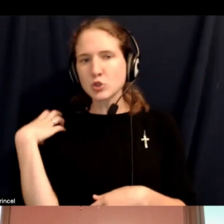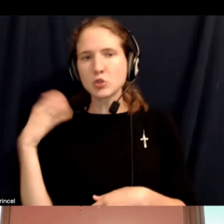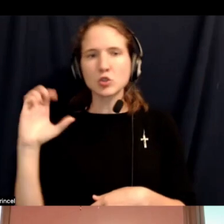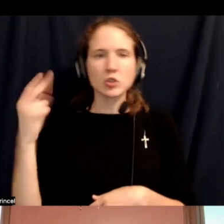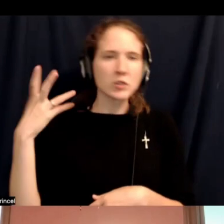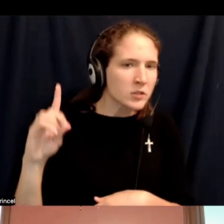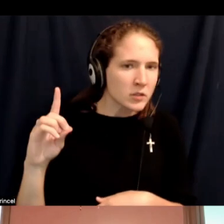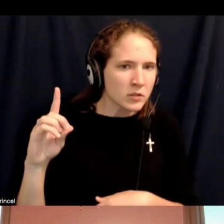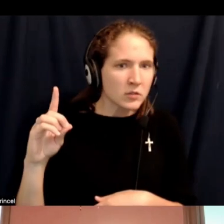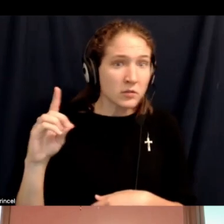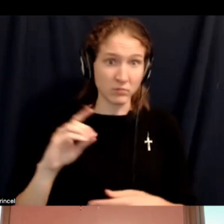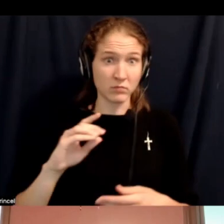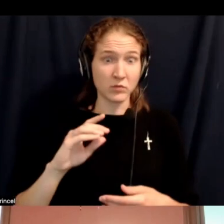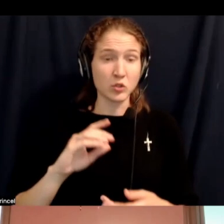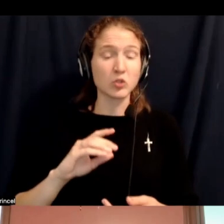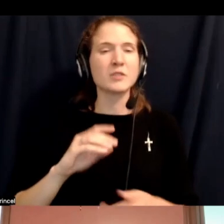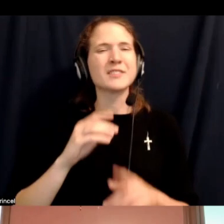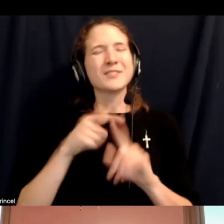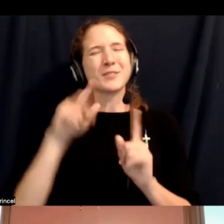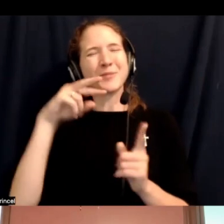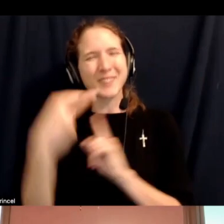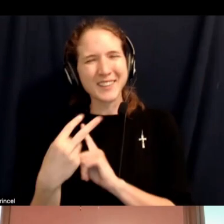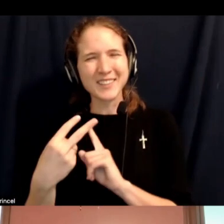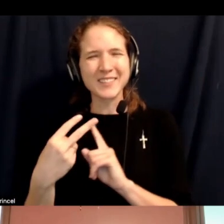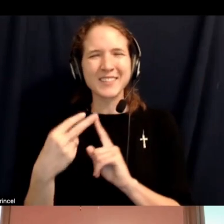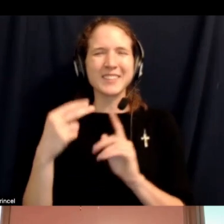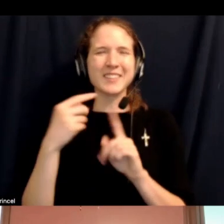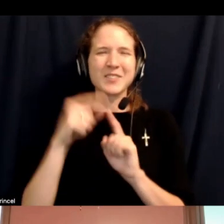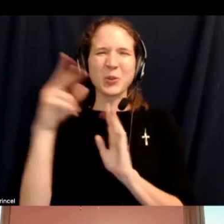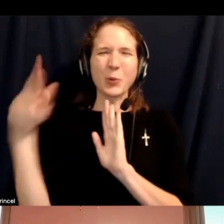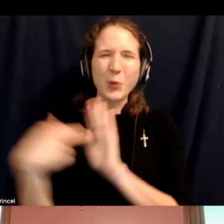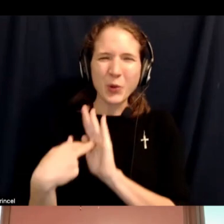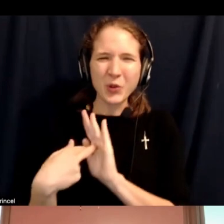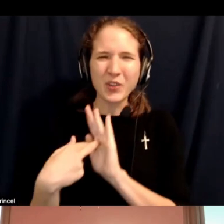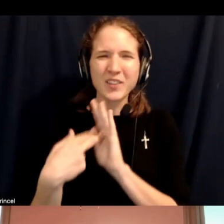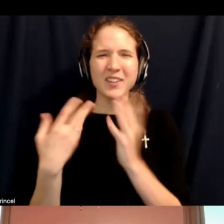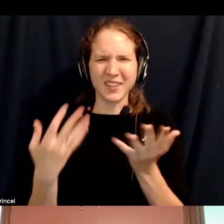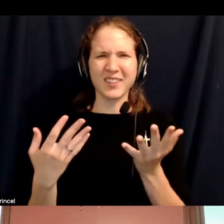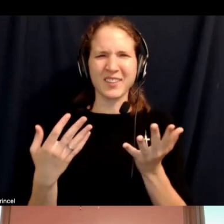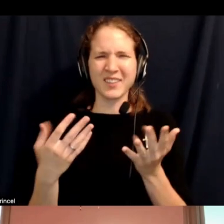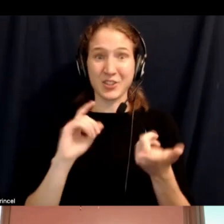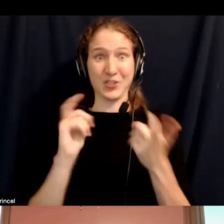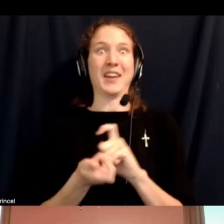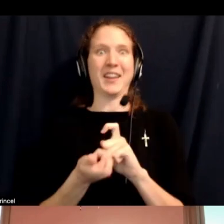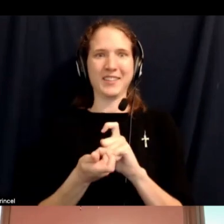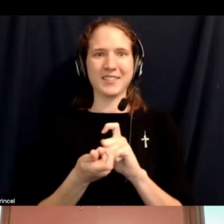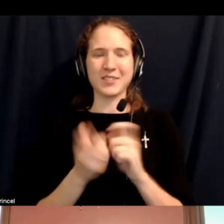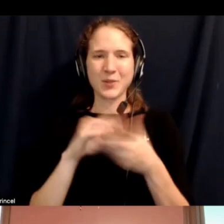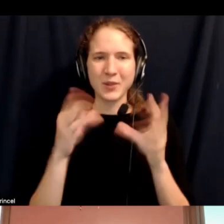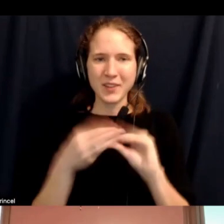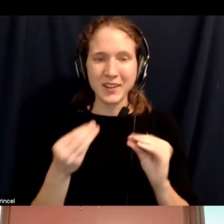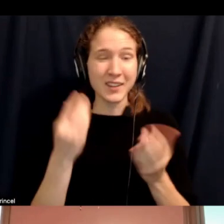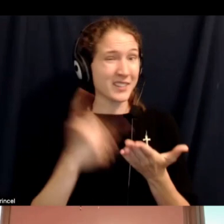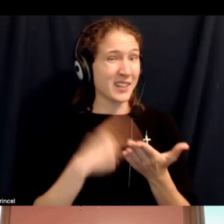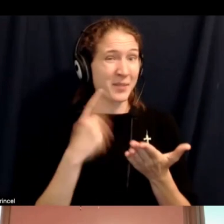becomes another important point of view. So I also don't know right away how many points of view